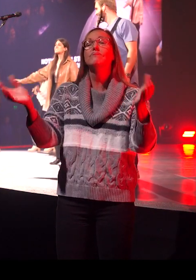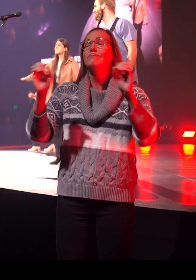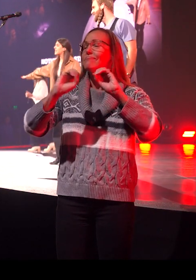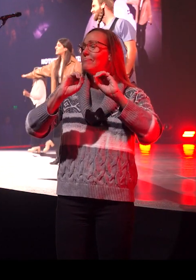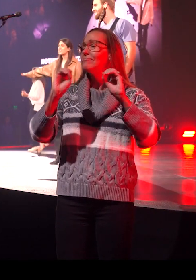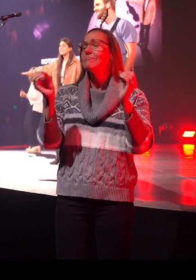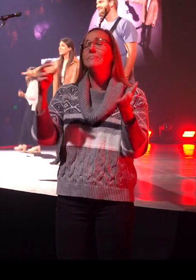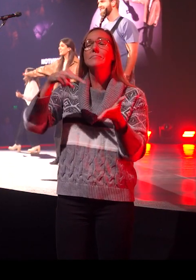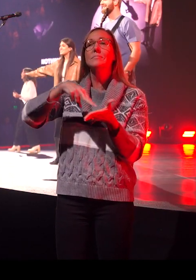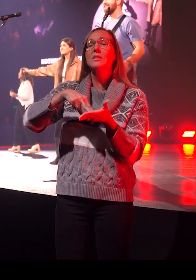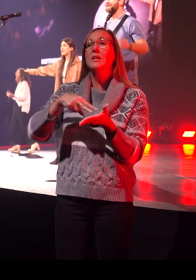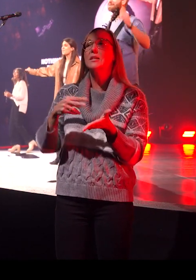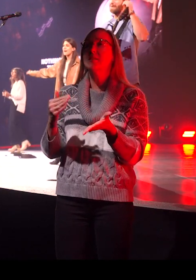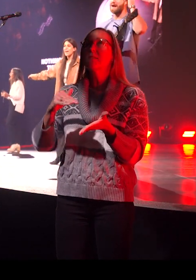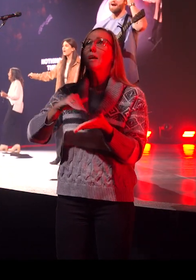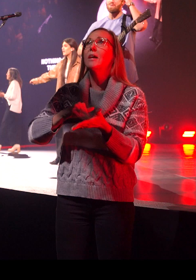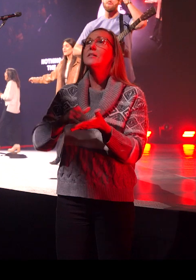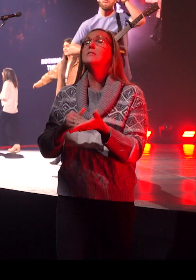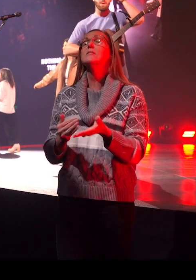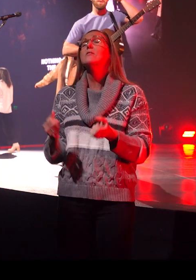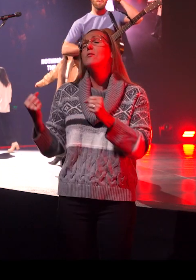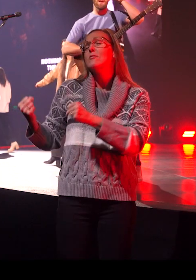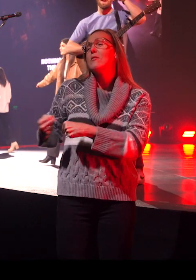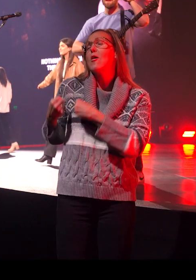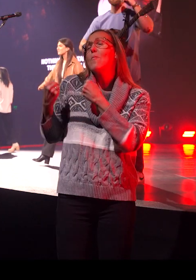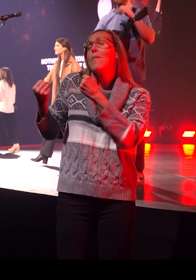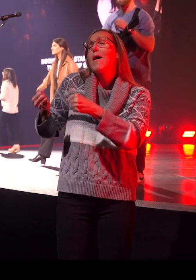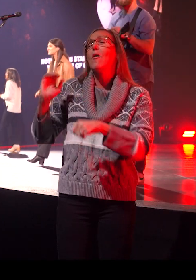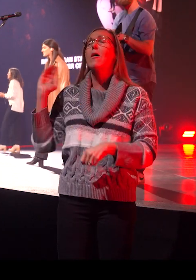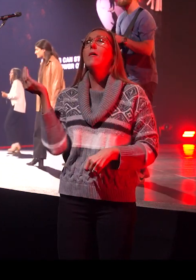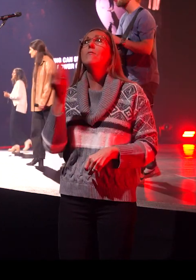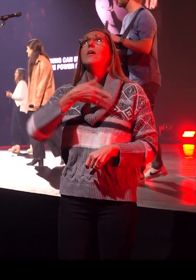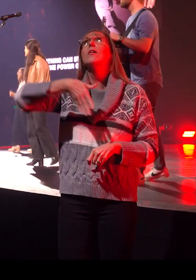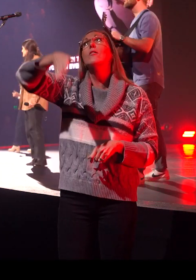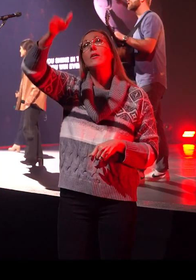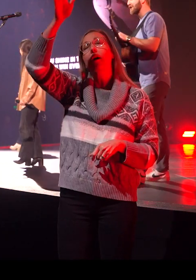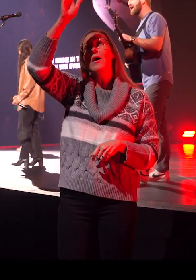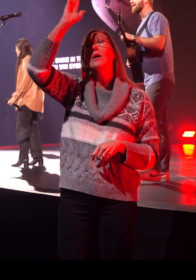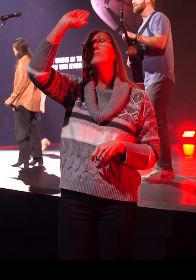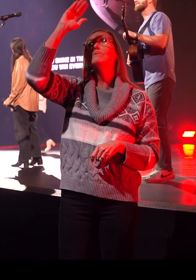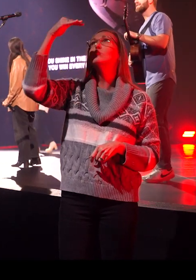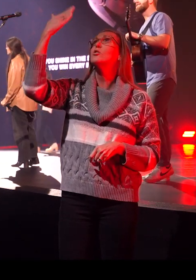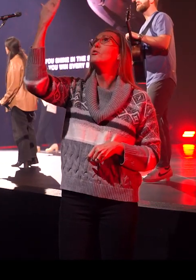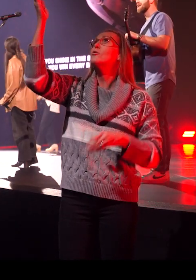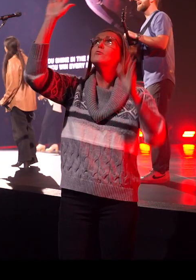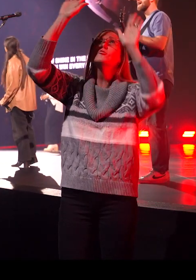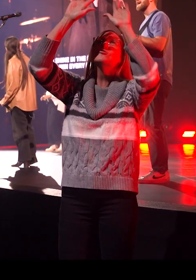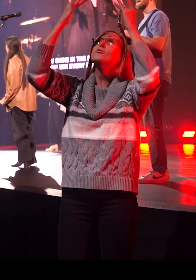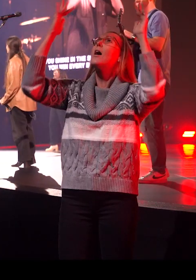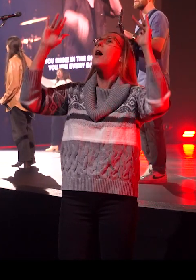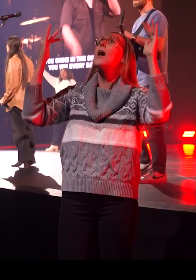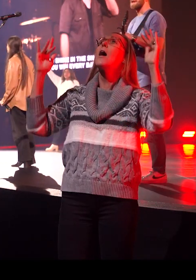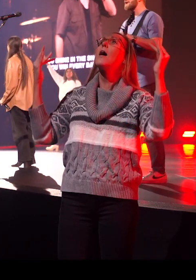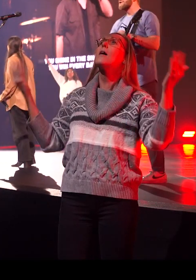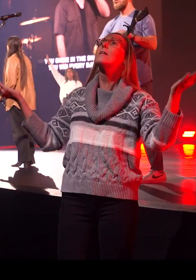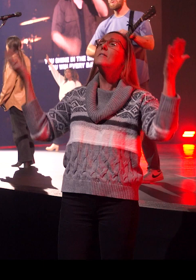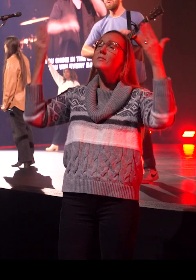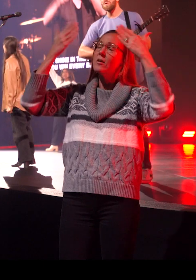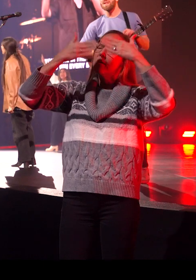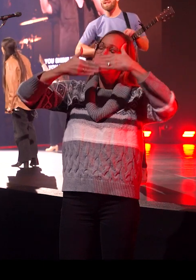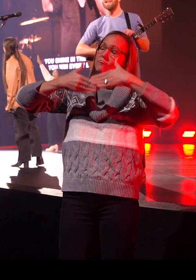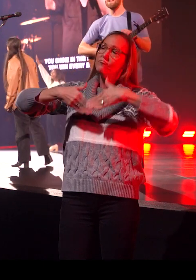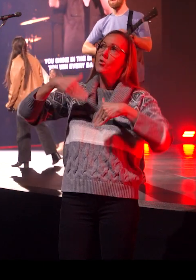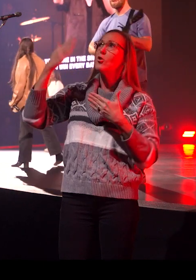Nothing can stand against the power of our God. You shine in the shadow.